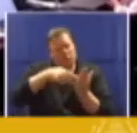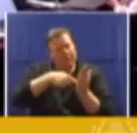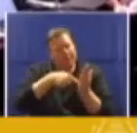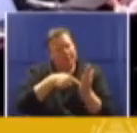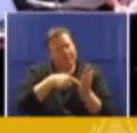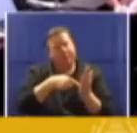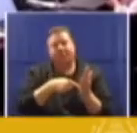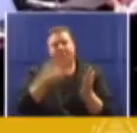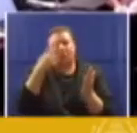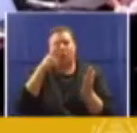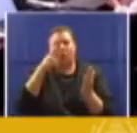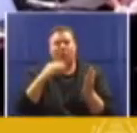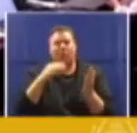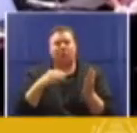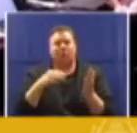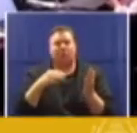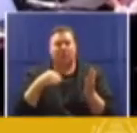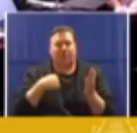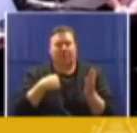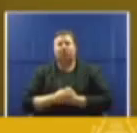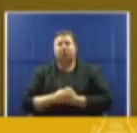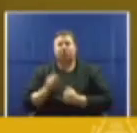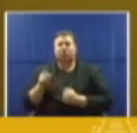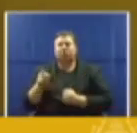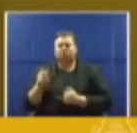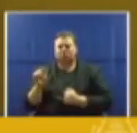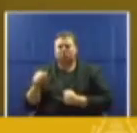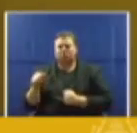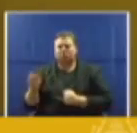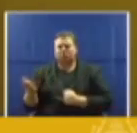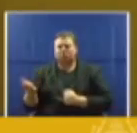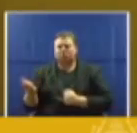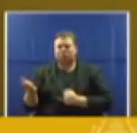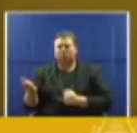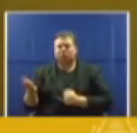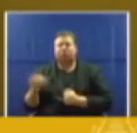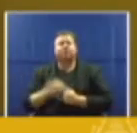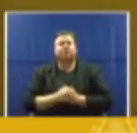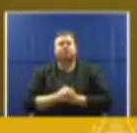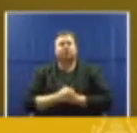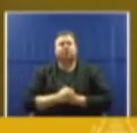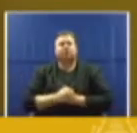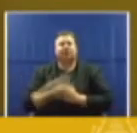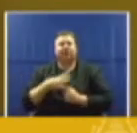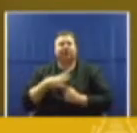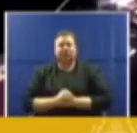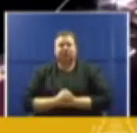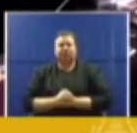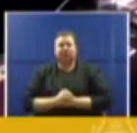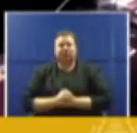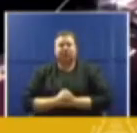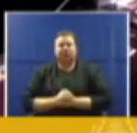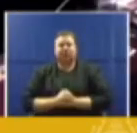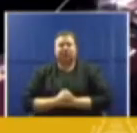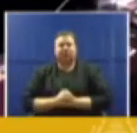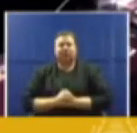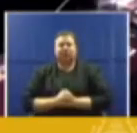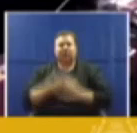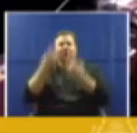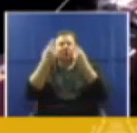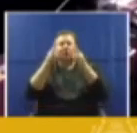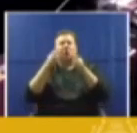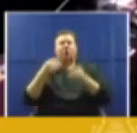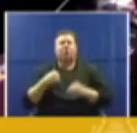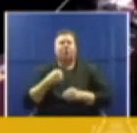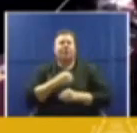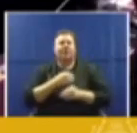account and answer to all of the questions that are posed on this issue. And lastly, it is very important for us or the